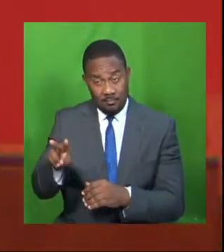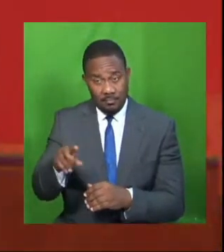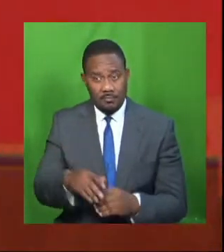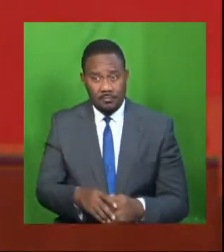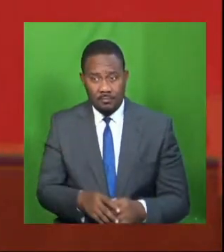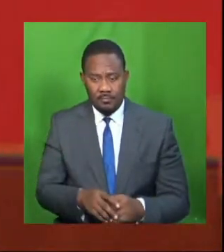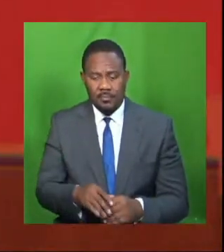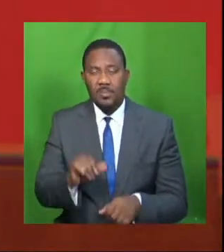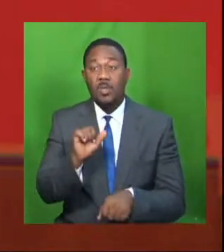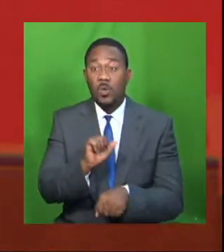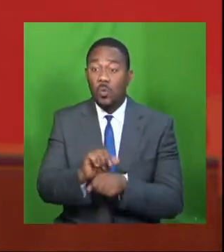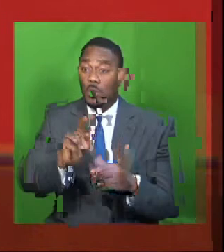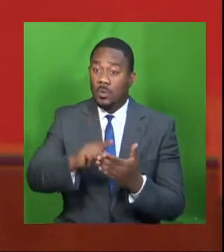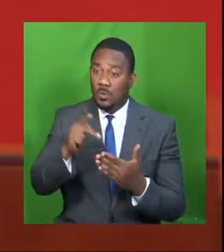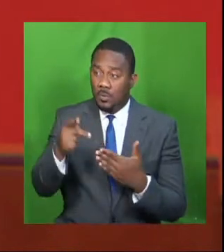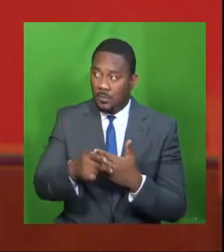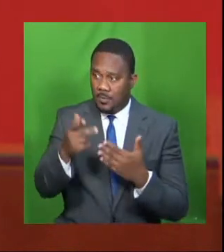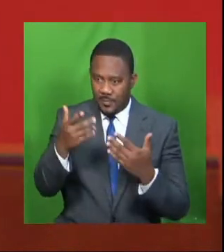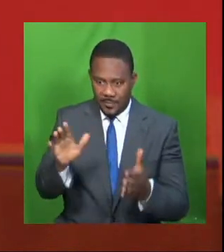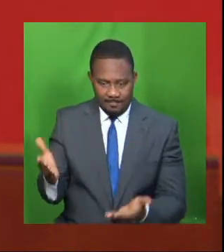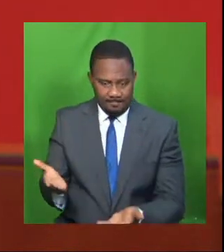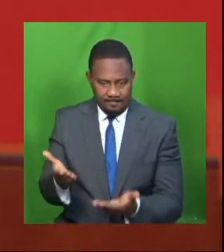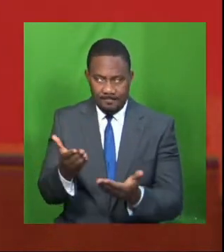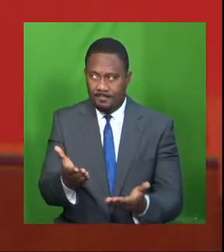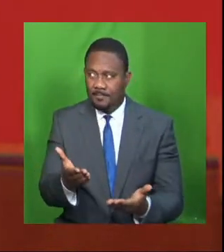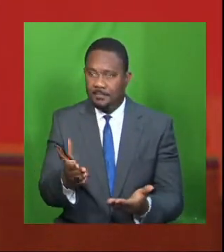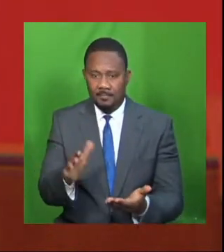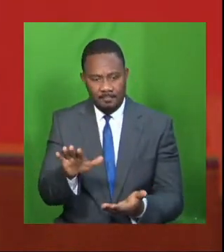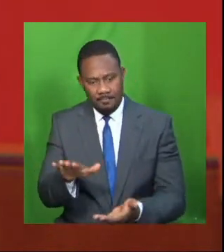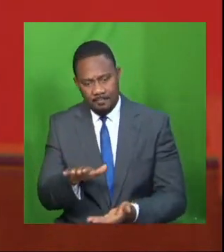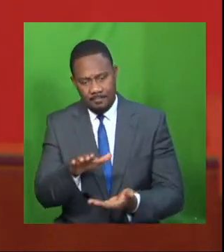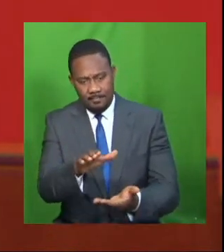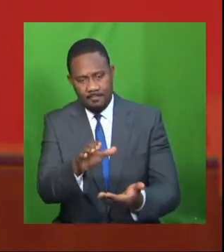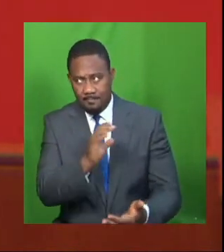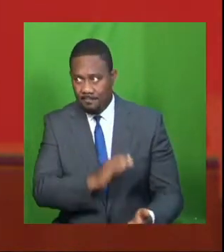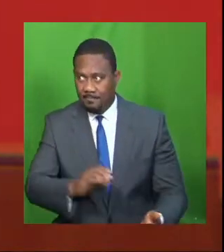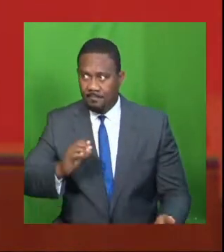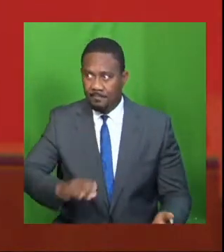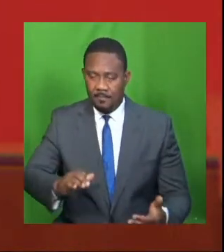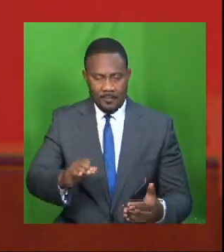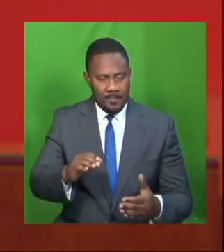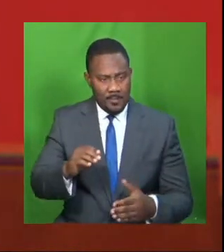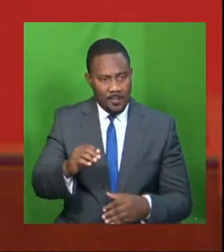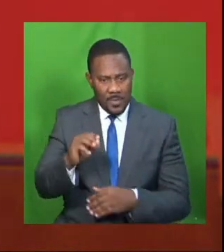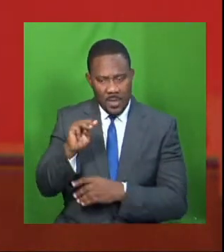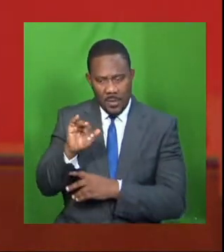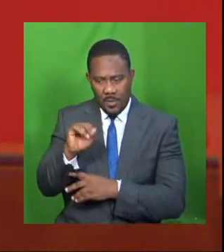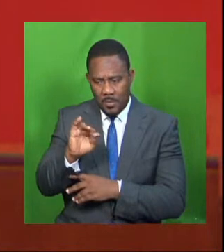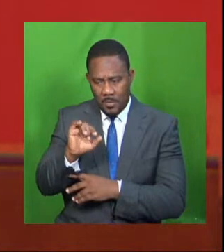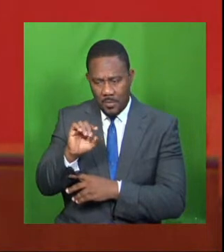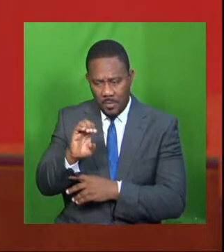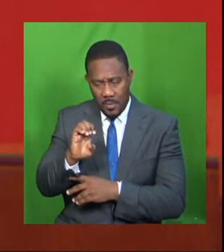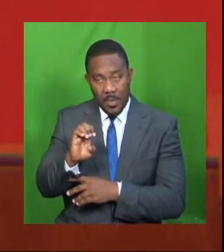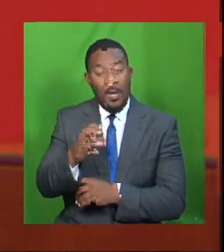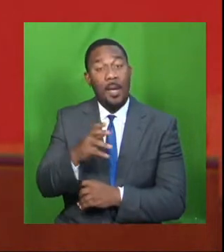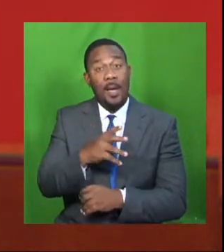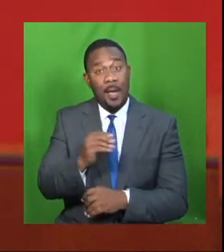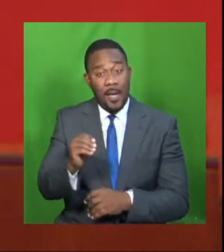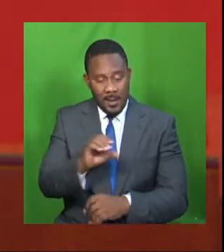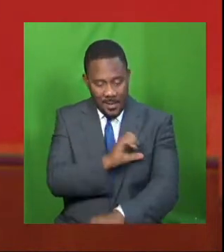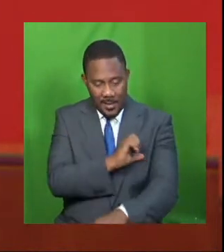Mr. Speaker, did I hear the majority leader say you are withdrawing exemptions bill? The bill which was brought